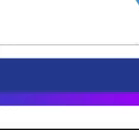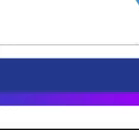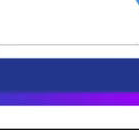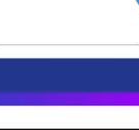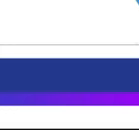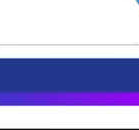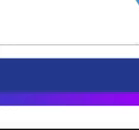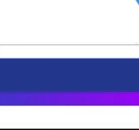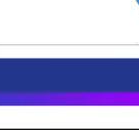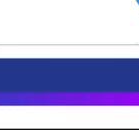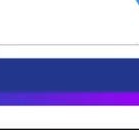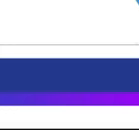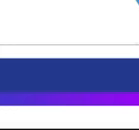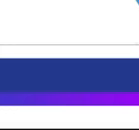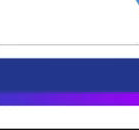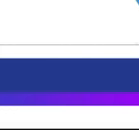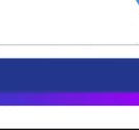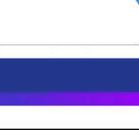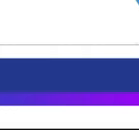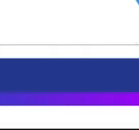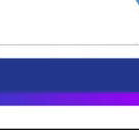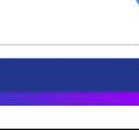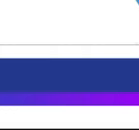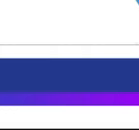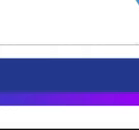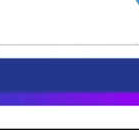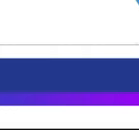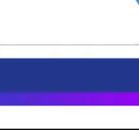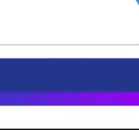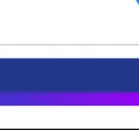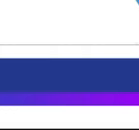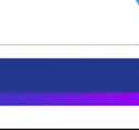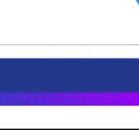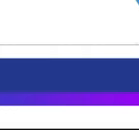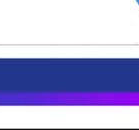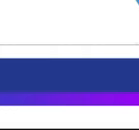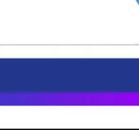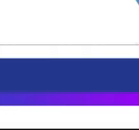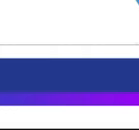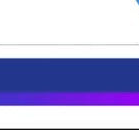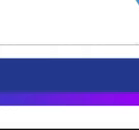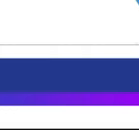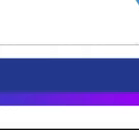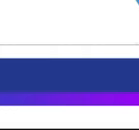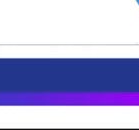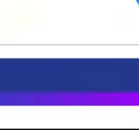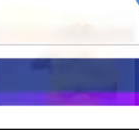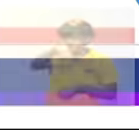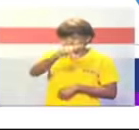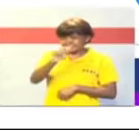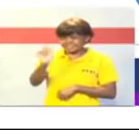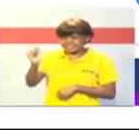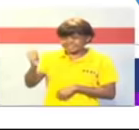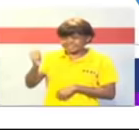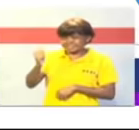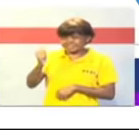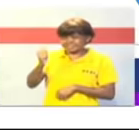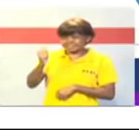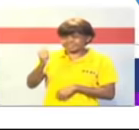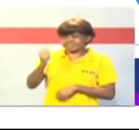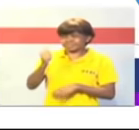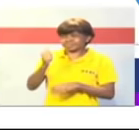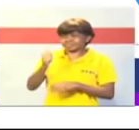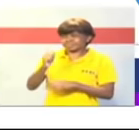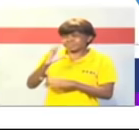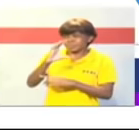give us a bit more information on these 10 Delta cases in terms of the counties that they were found? And I know initially, the different